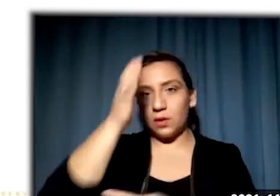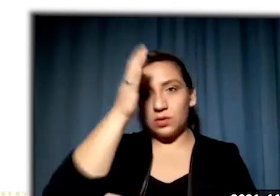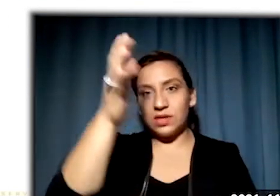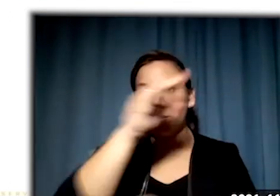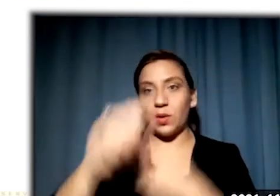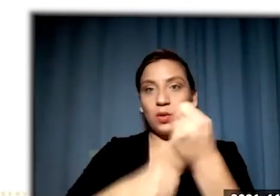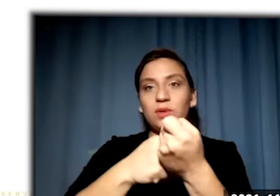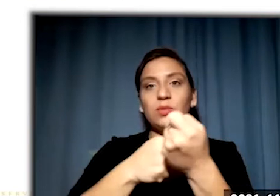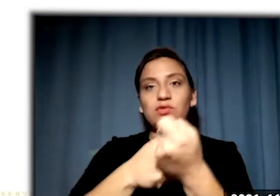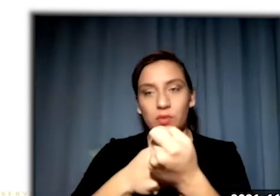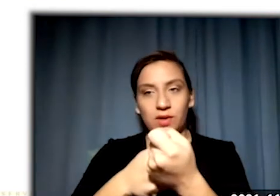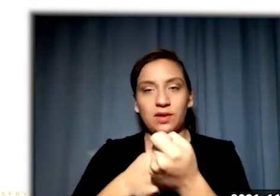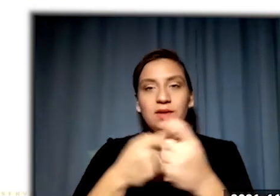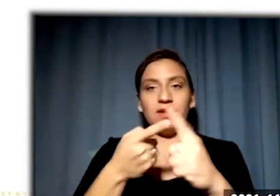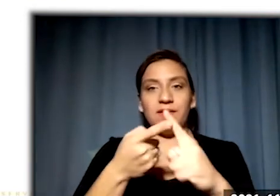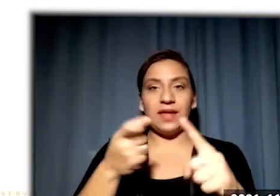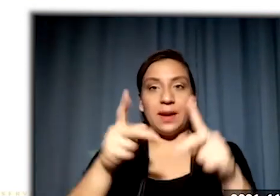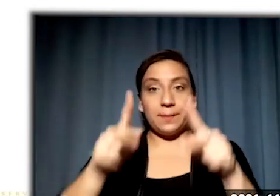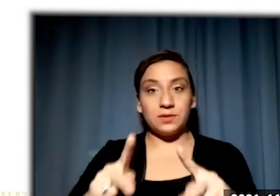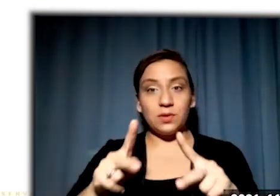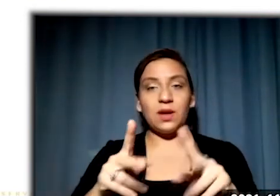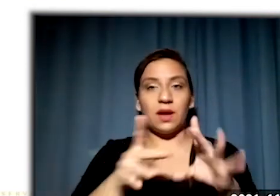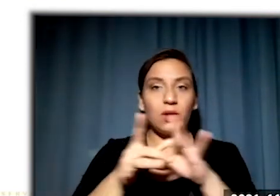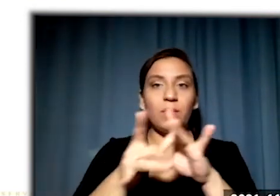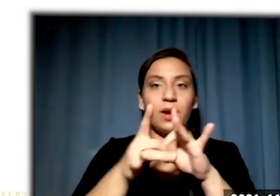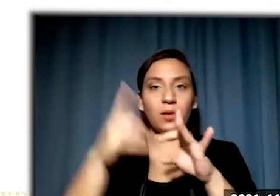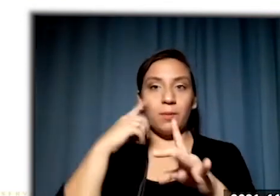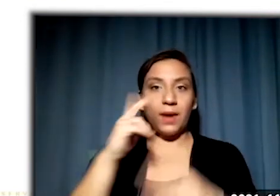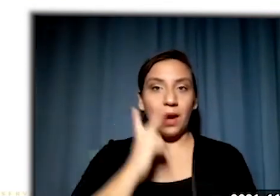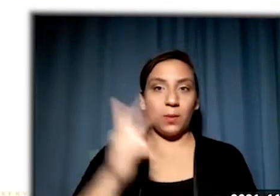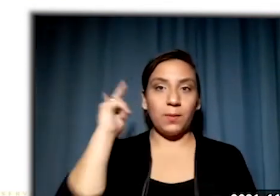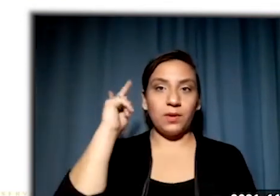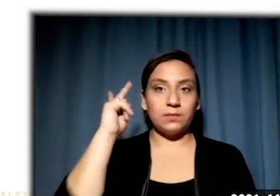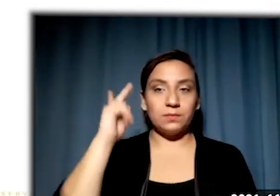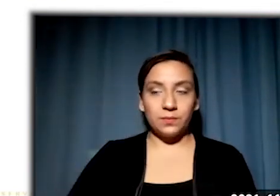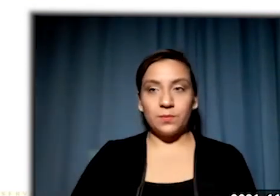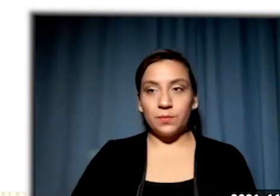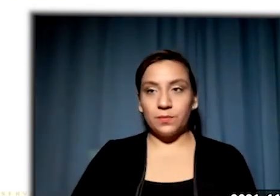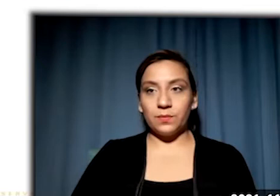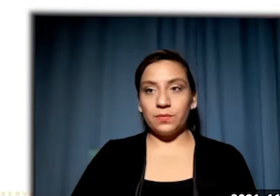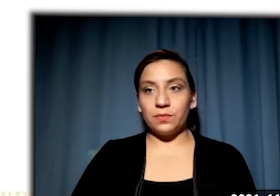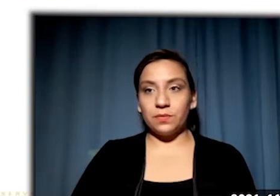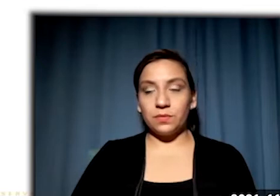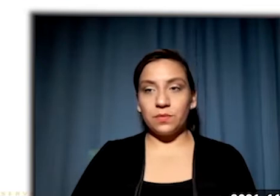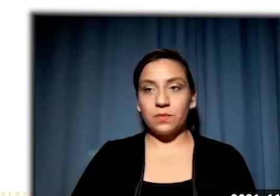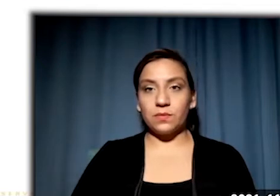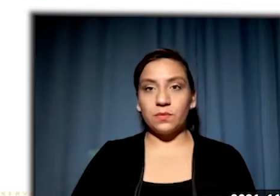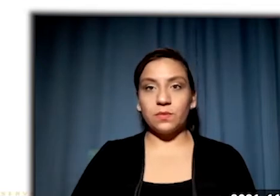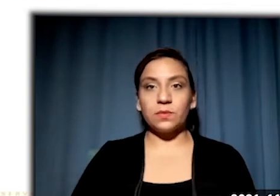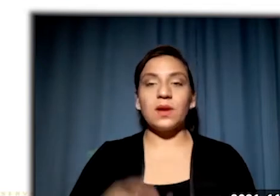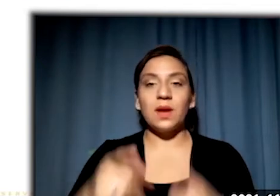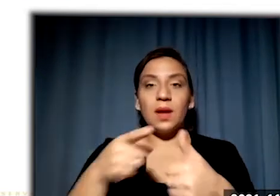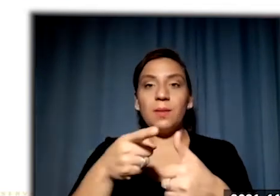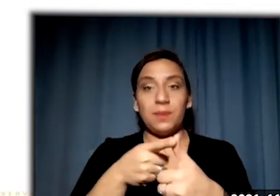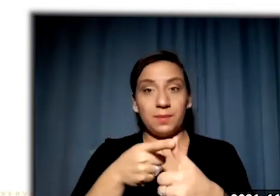the commemorative piece. But first of all, we will have the participation of Dr. Arleen Pabón Charneco.